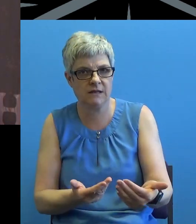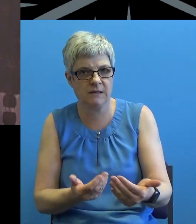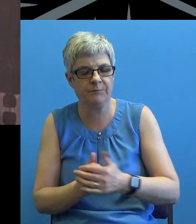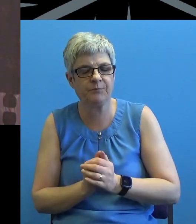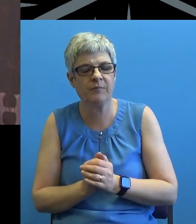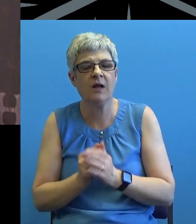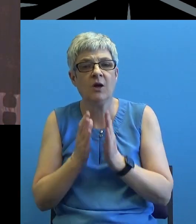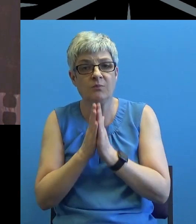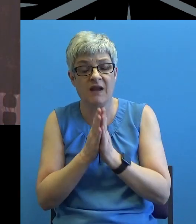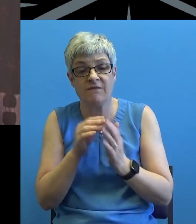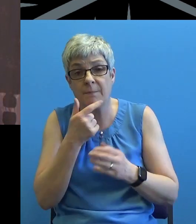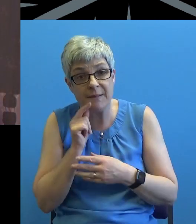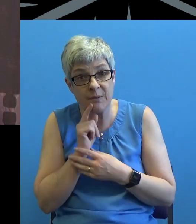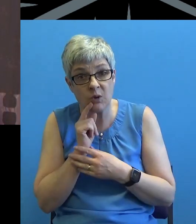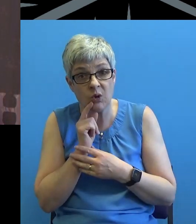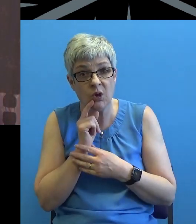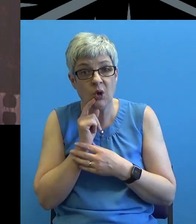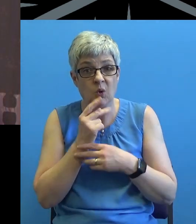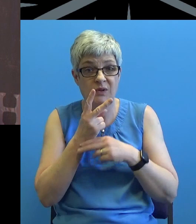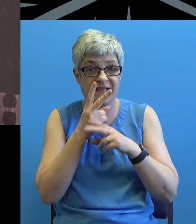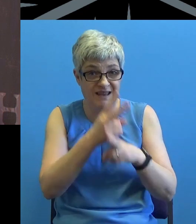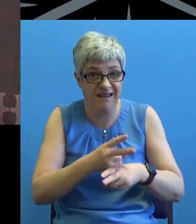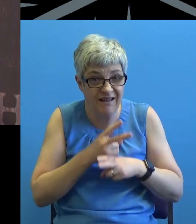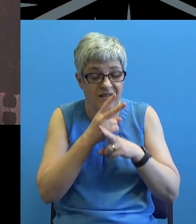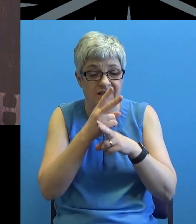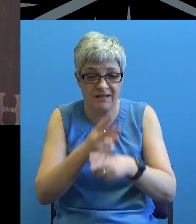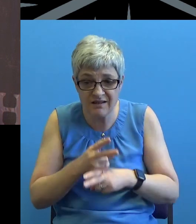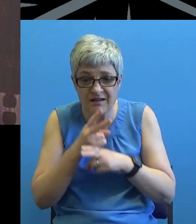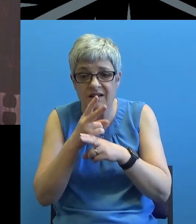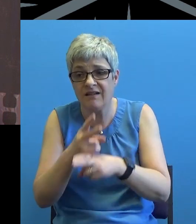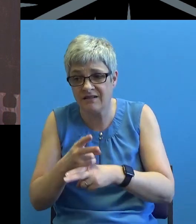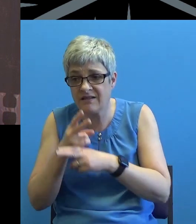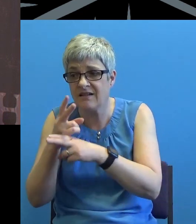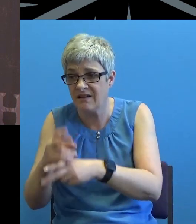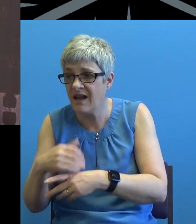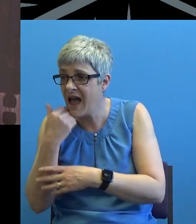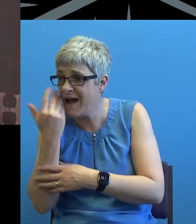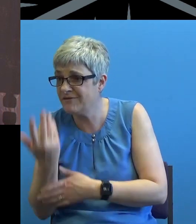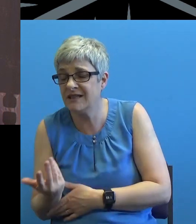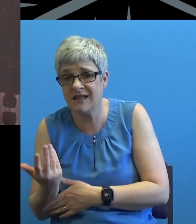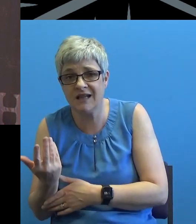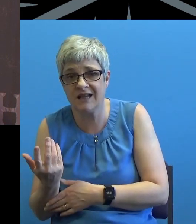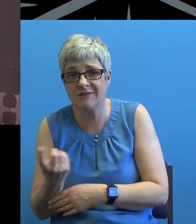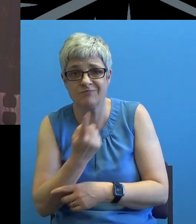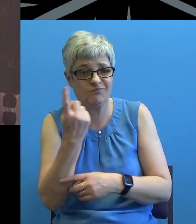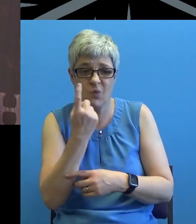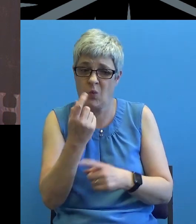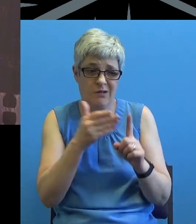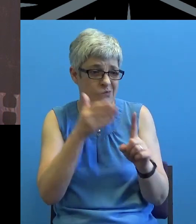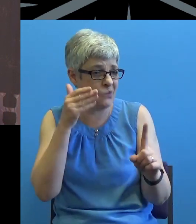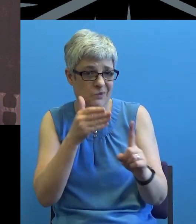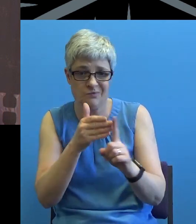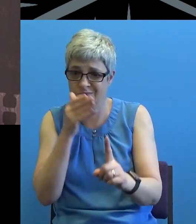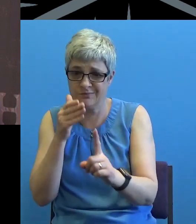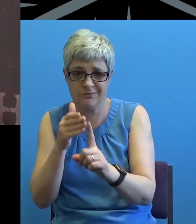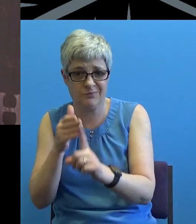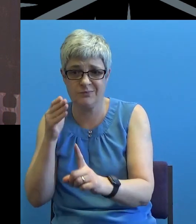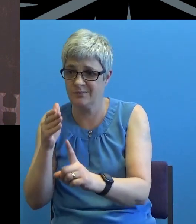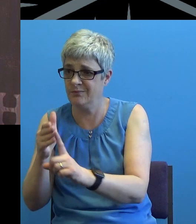We pray for folks whose care goes on day in, day out, and is largely unacknowledged, largely unnoticed.